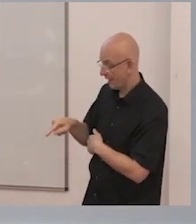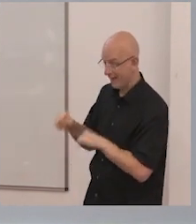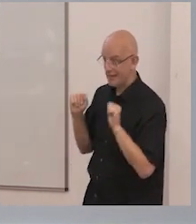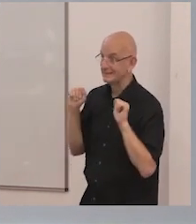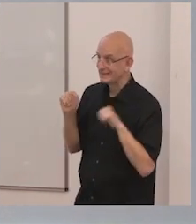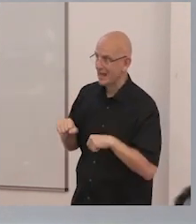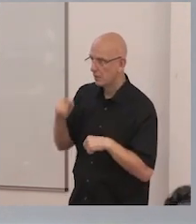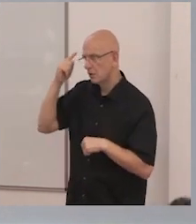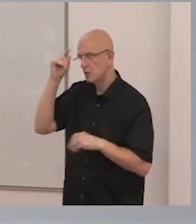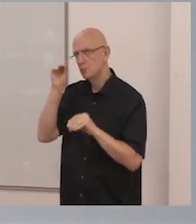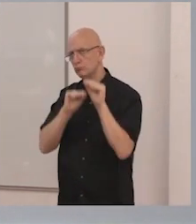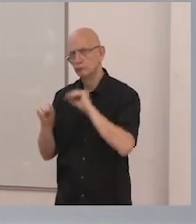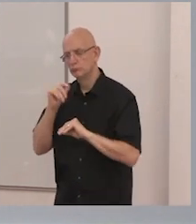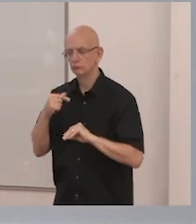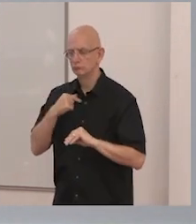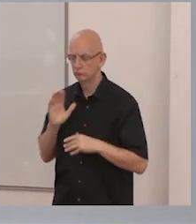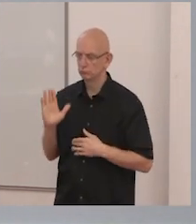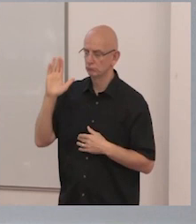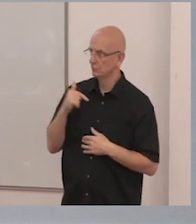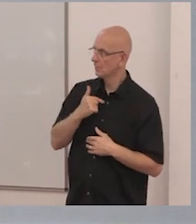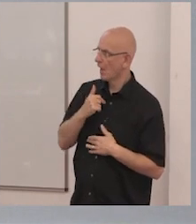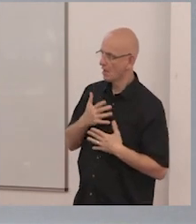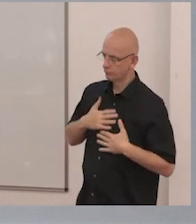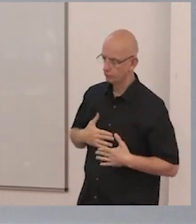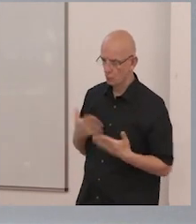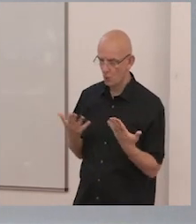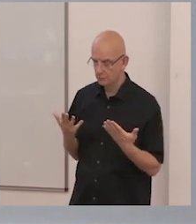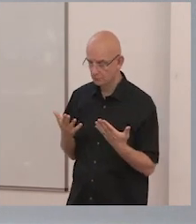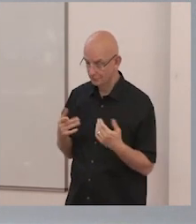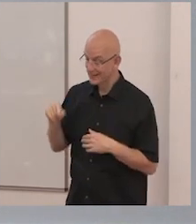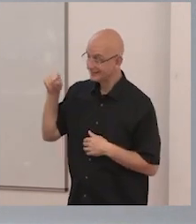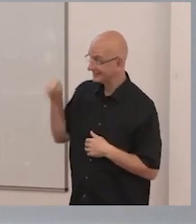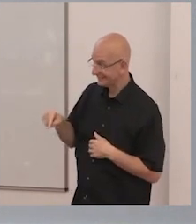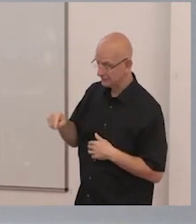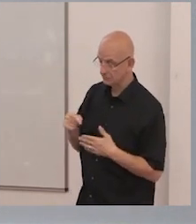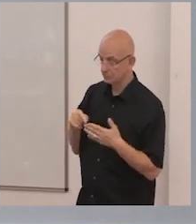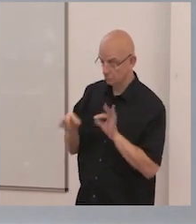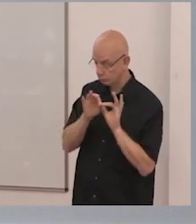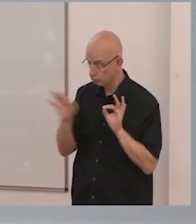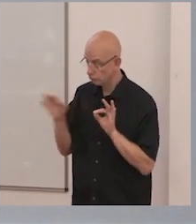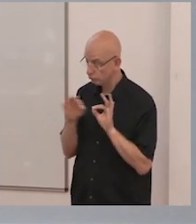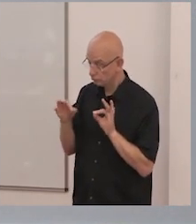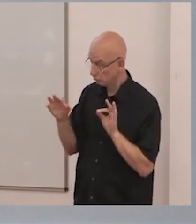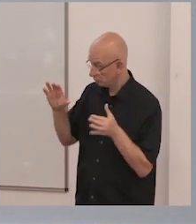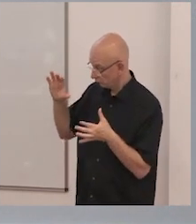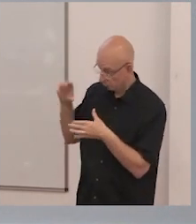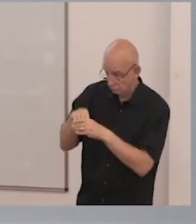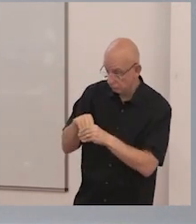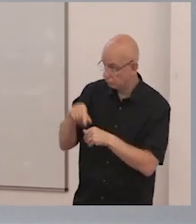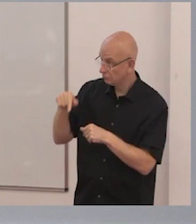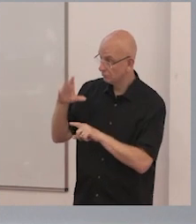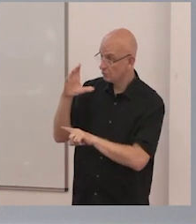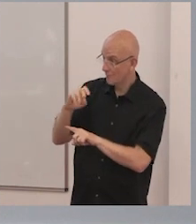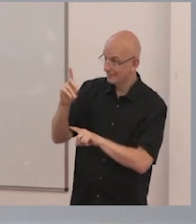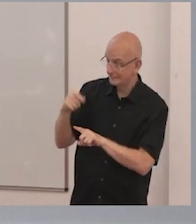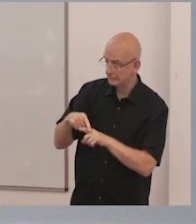contained within the CIPD. It has been taken out of the CIPD. So there's no competency test there. There's